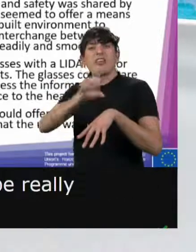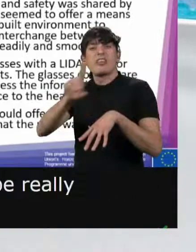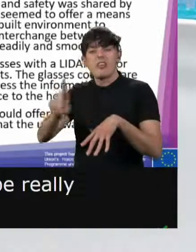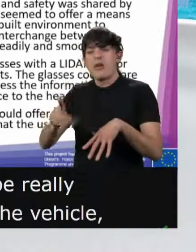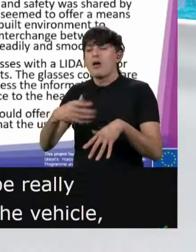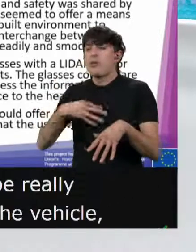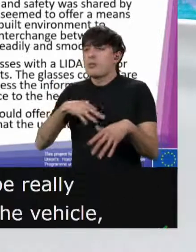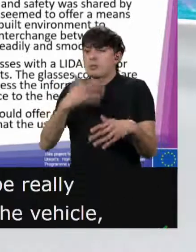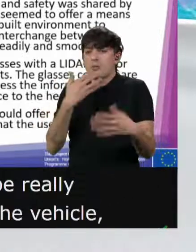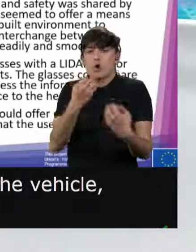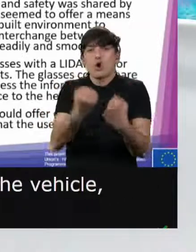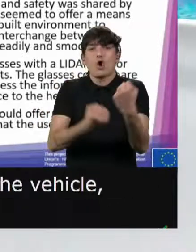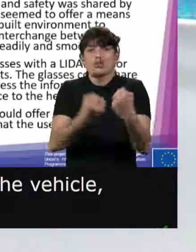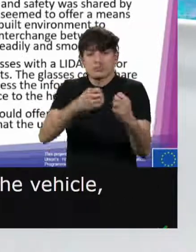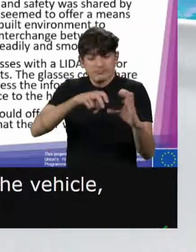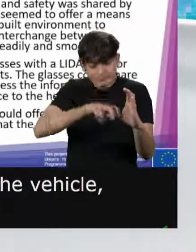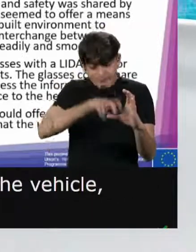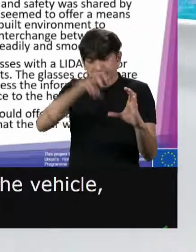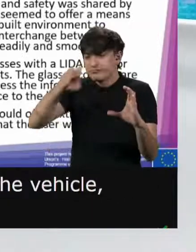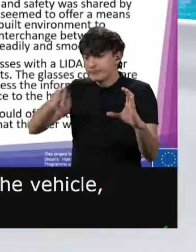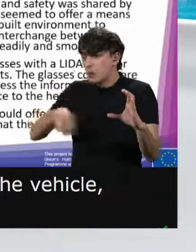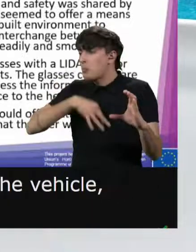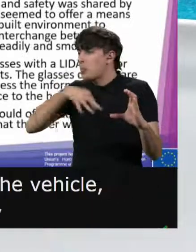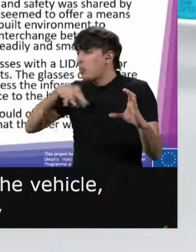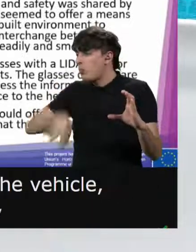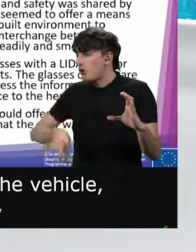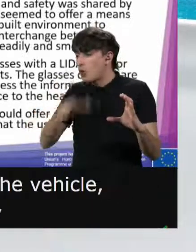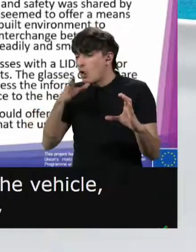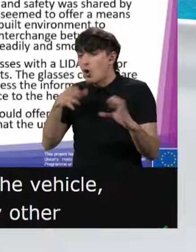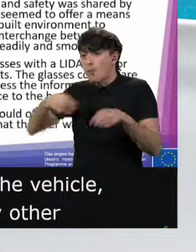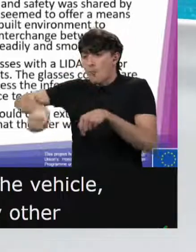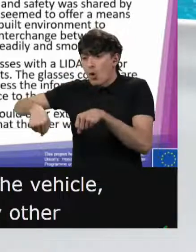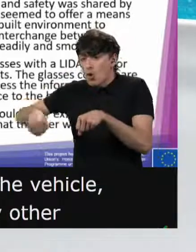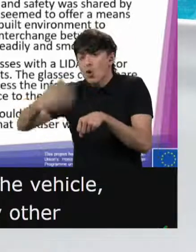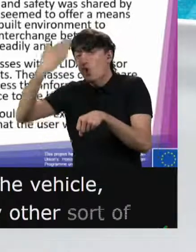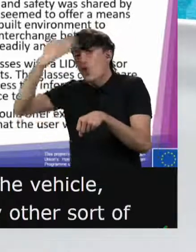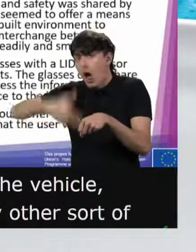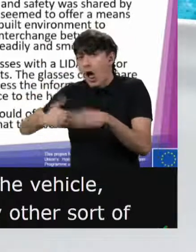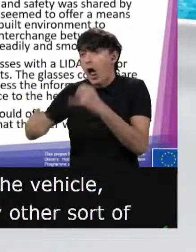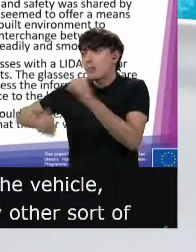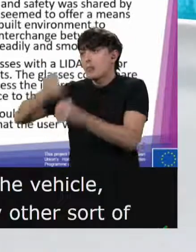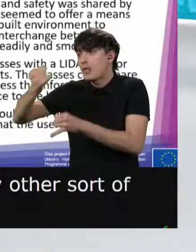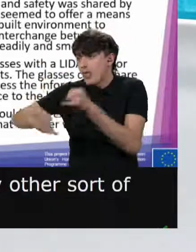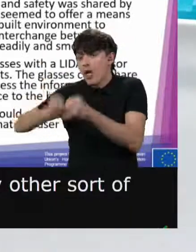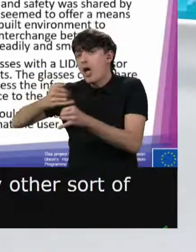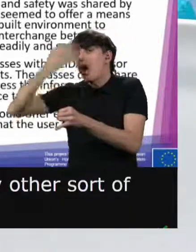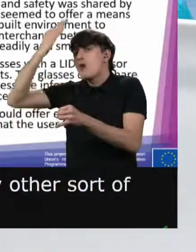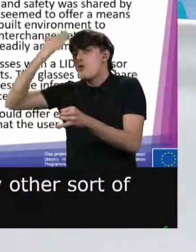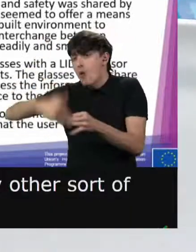or an e-scooter or any other sort of transport coming towards you at speed from left or right.